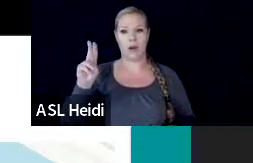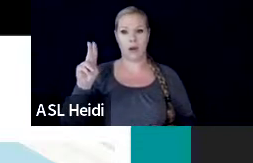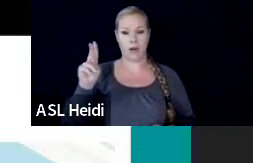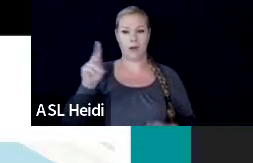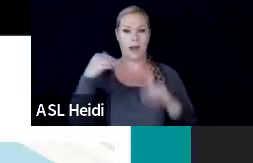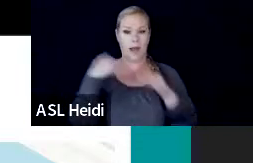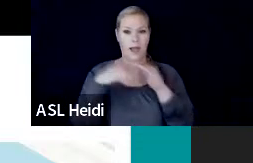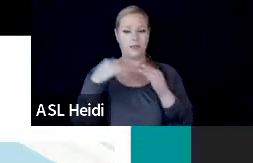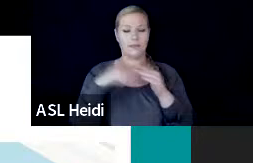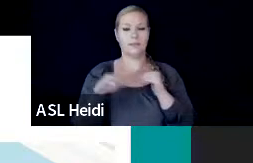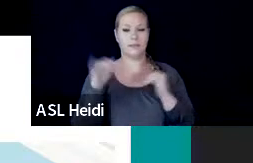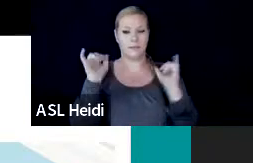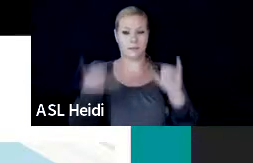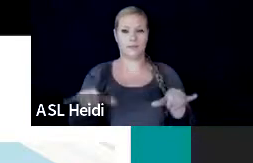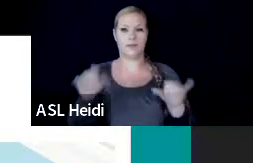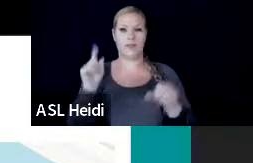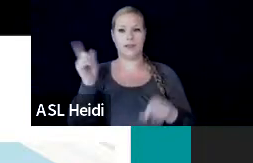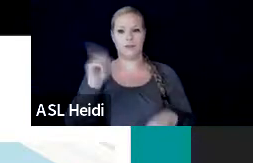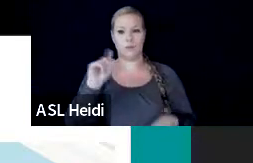Portland.